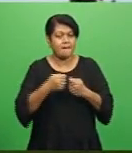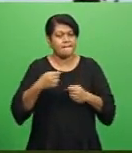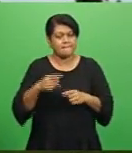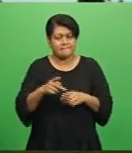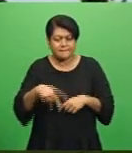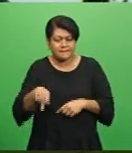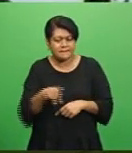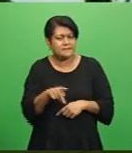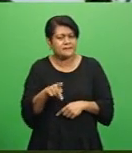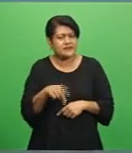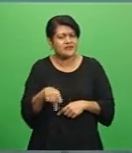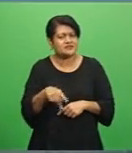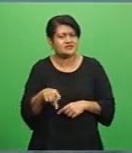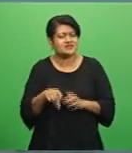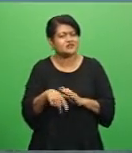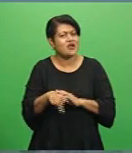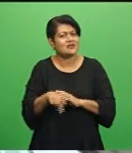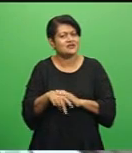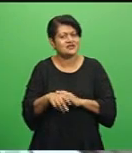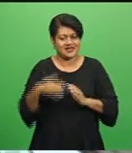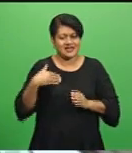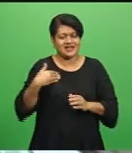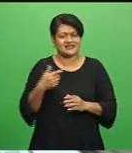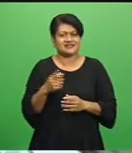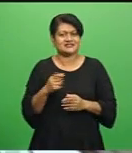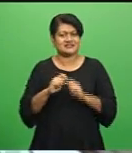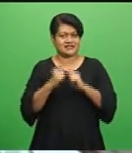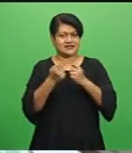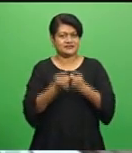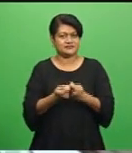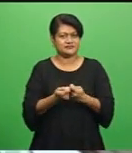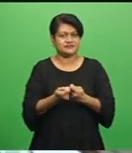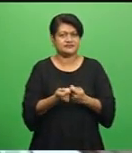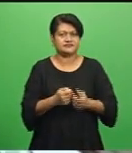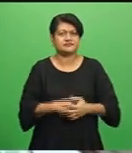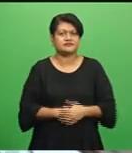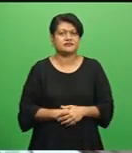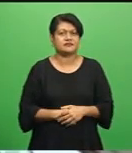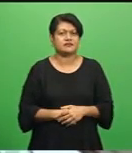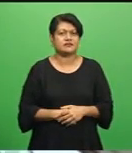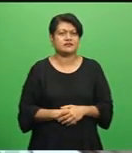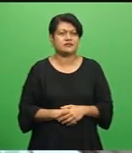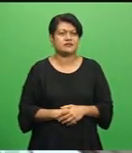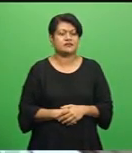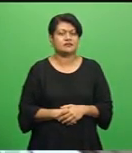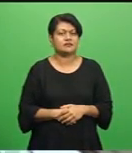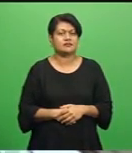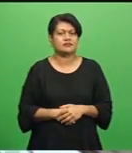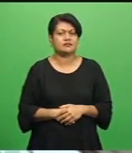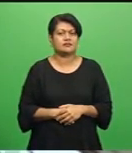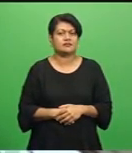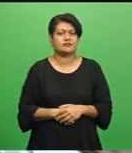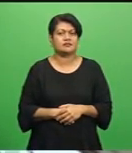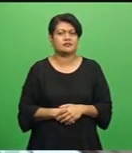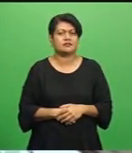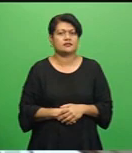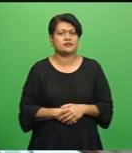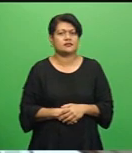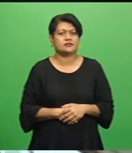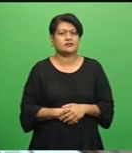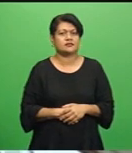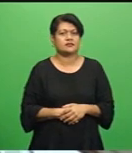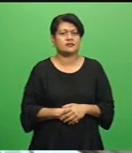team and a small boat platoon. We have set a target that we hand over the